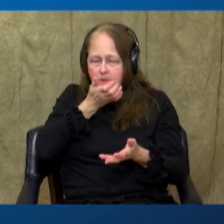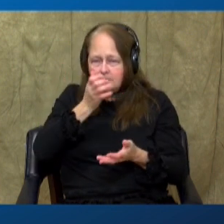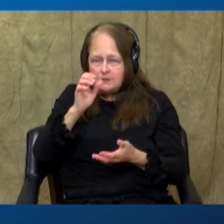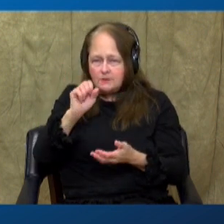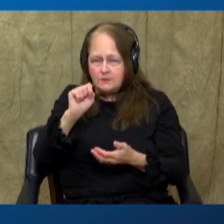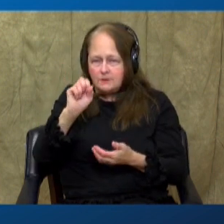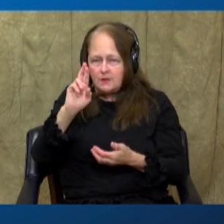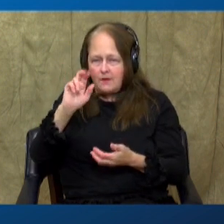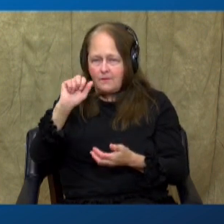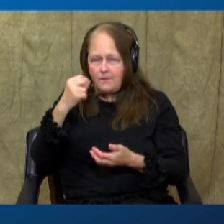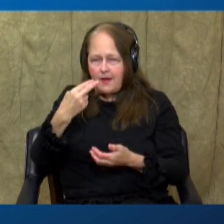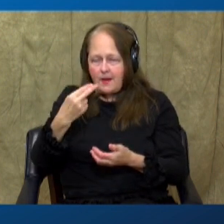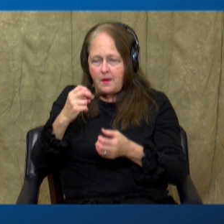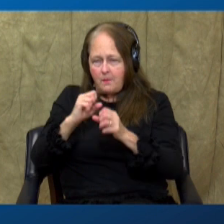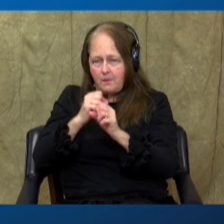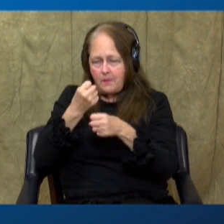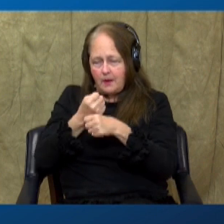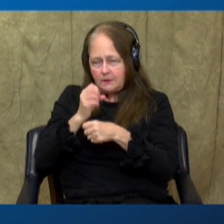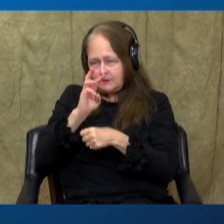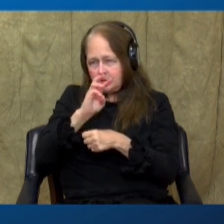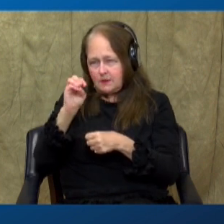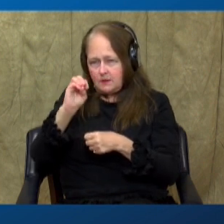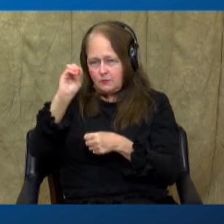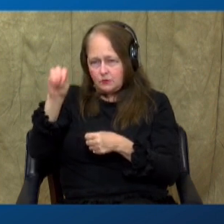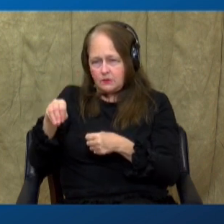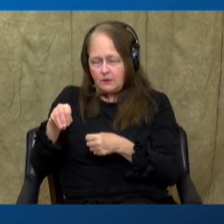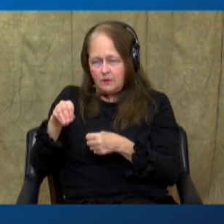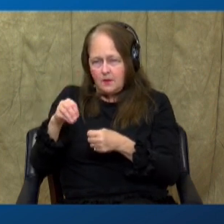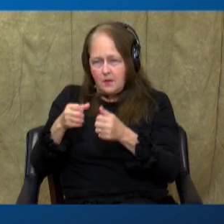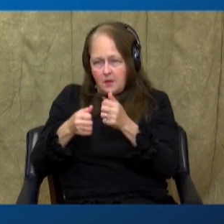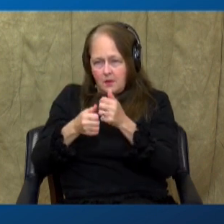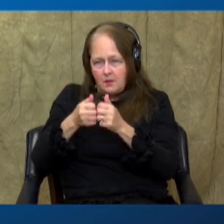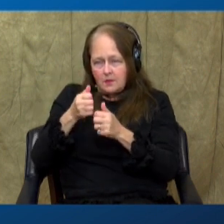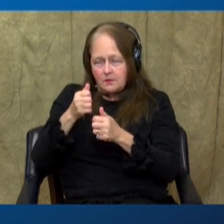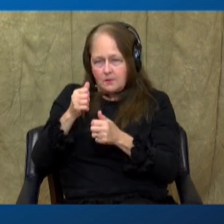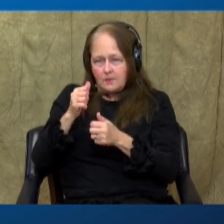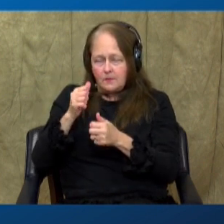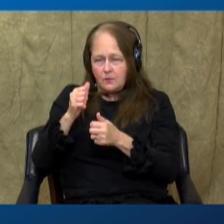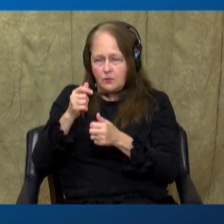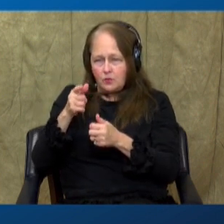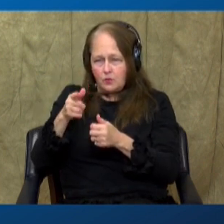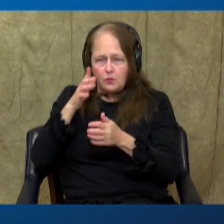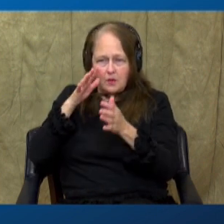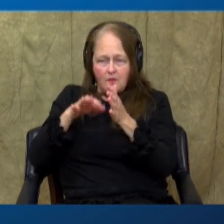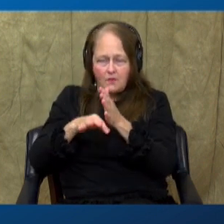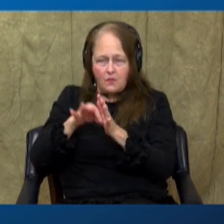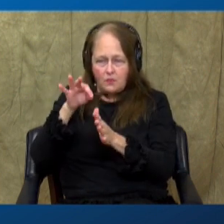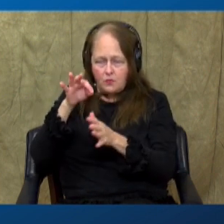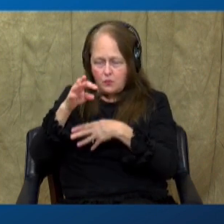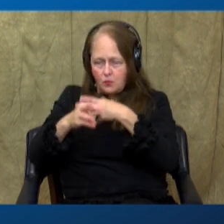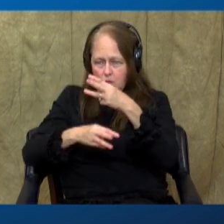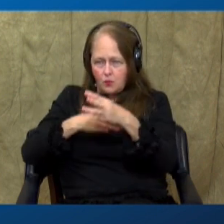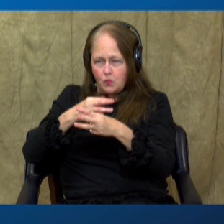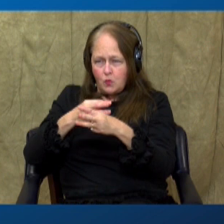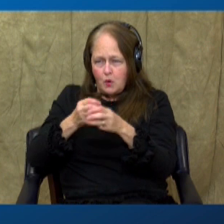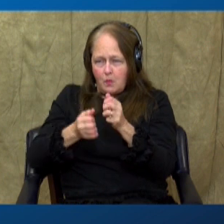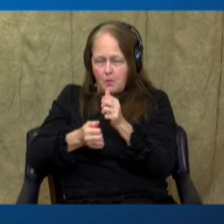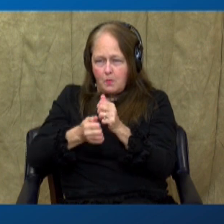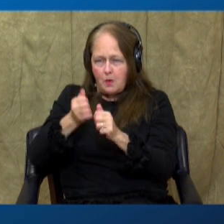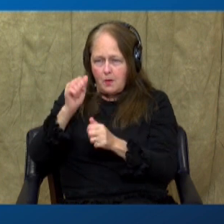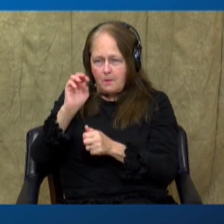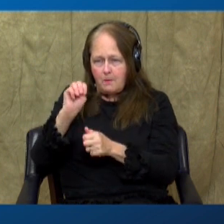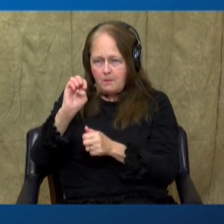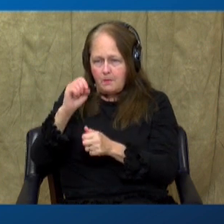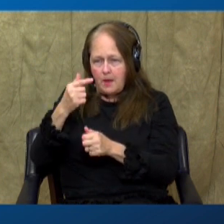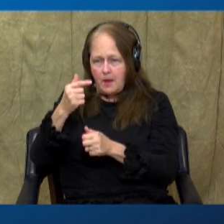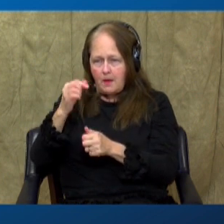savannas, and they make up about 60% of Africa. And finally, this is where you're going to find the world's most megafauna.